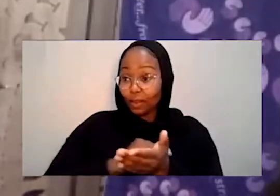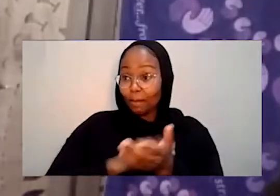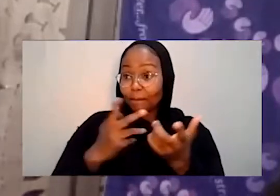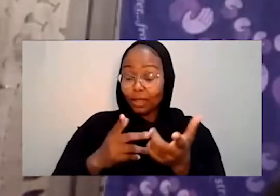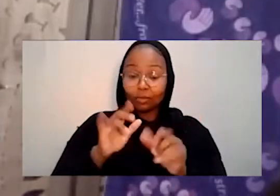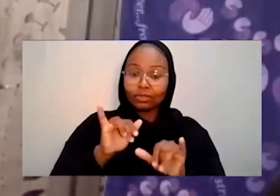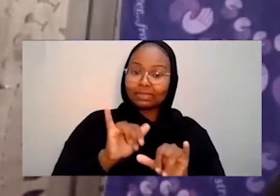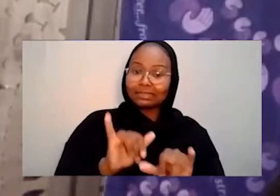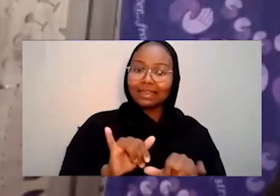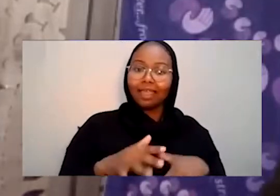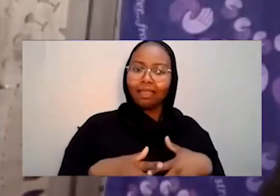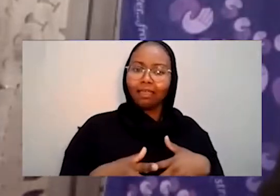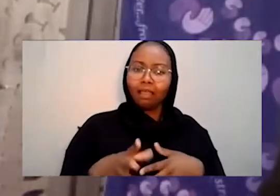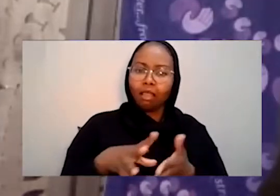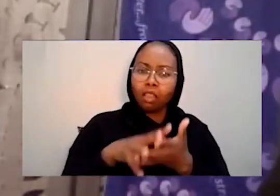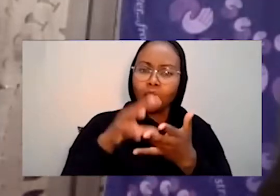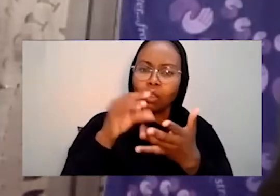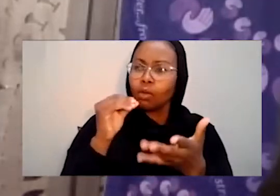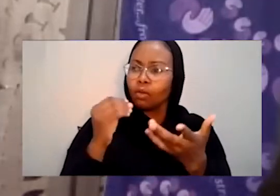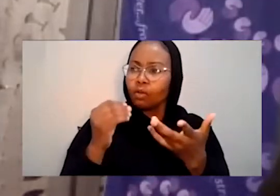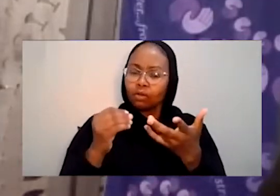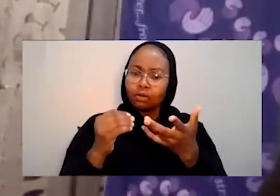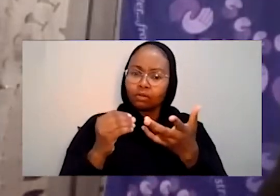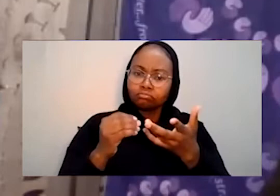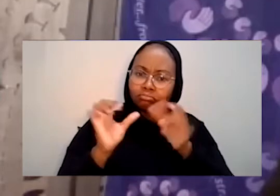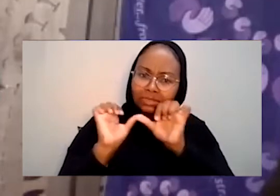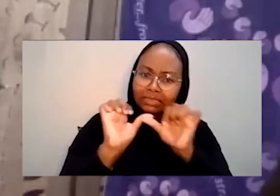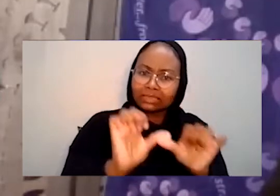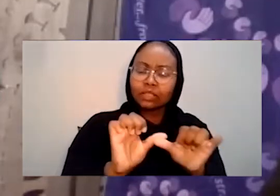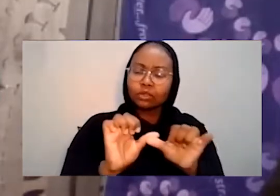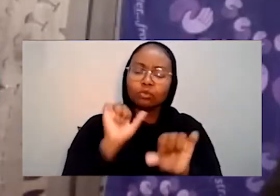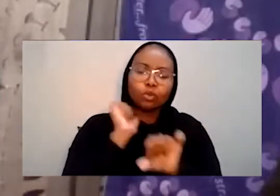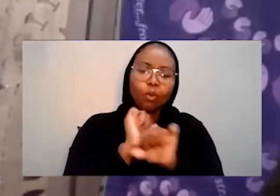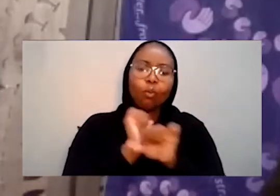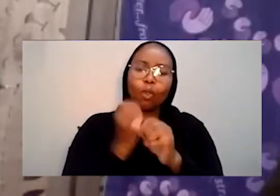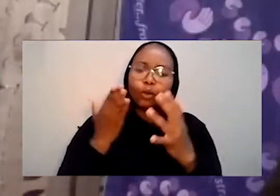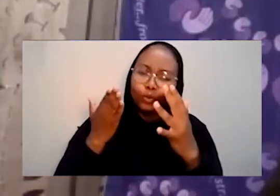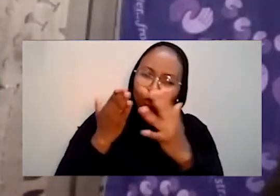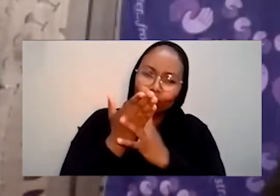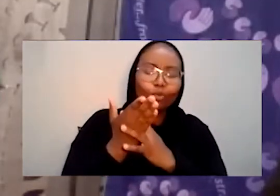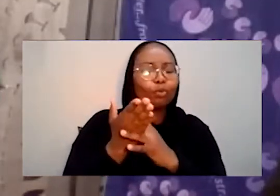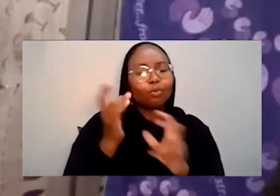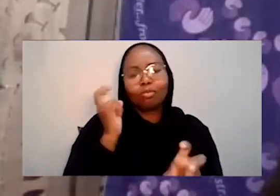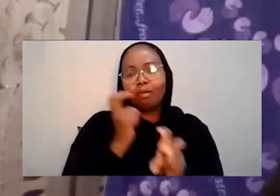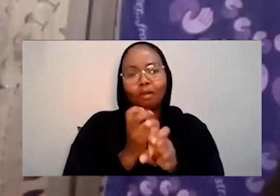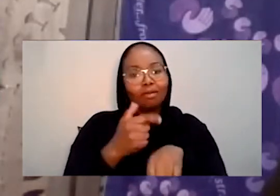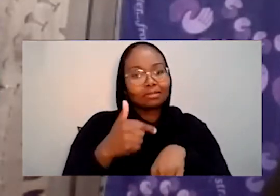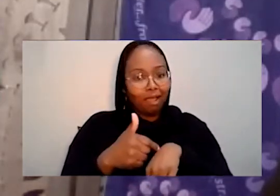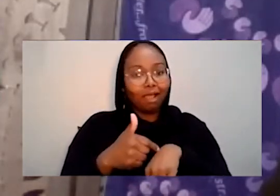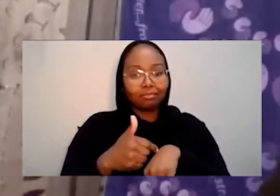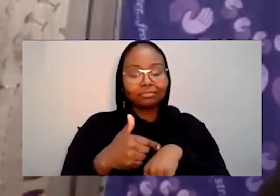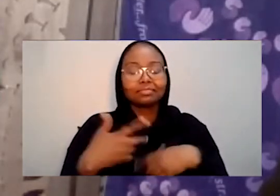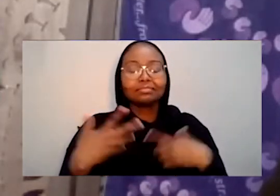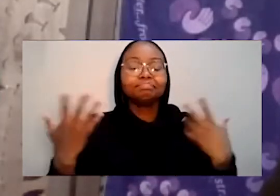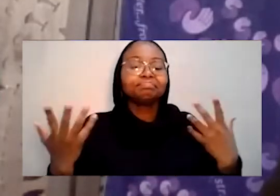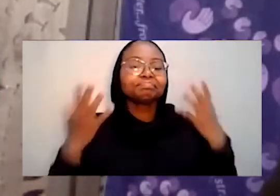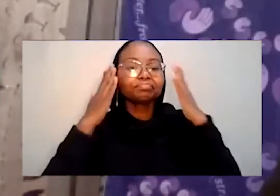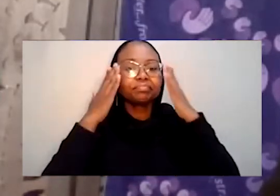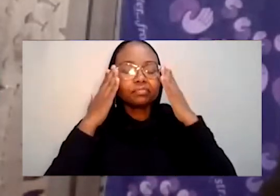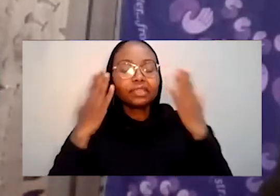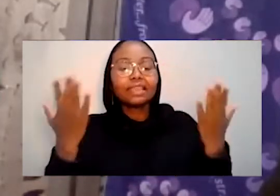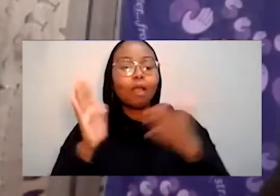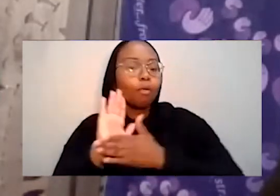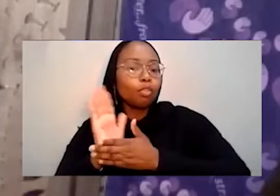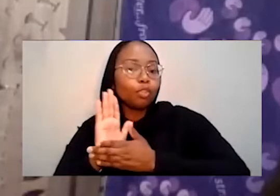table and navigate the good times and the challenging times as well. The film Stranger Sister